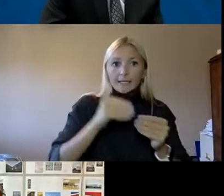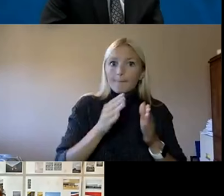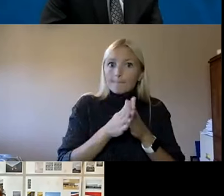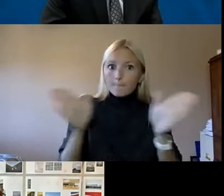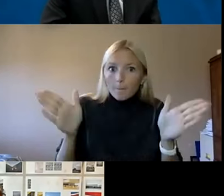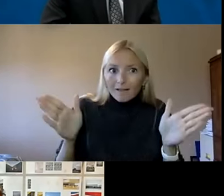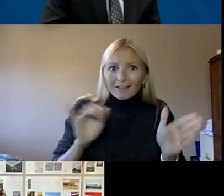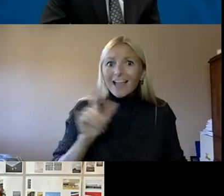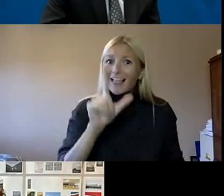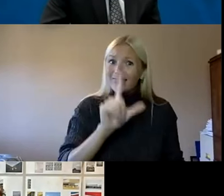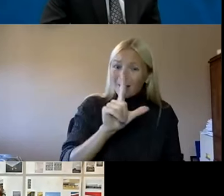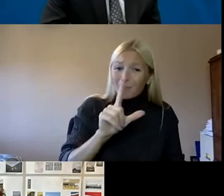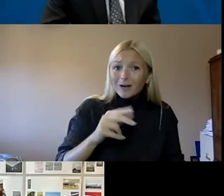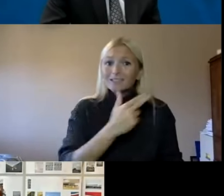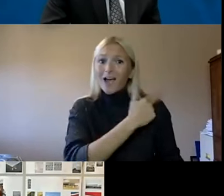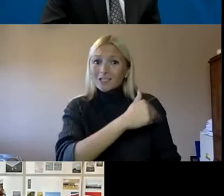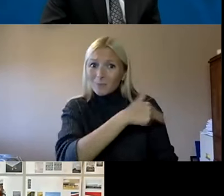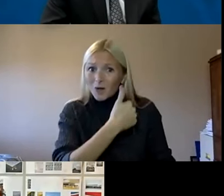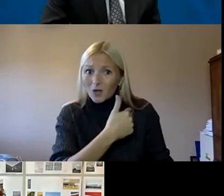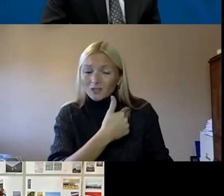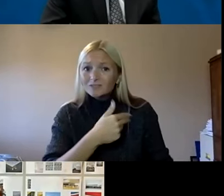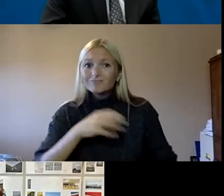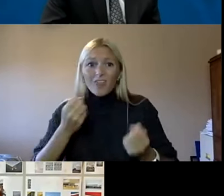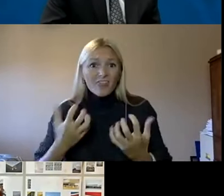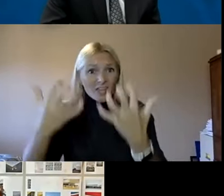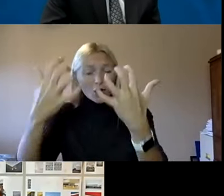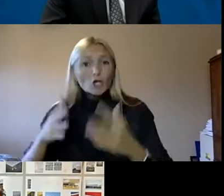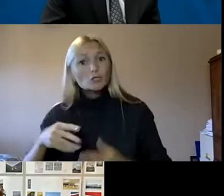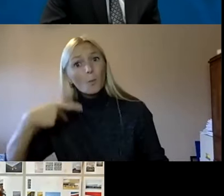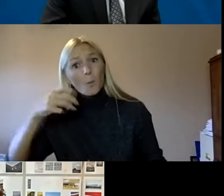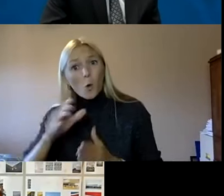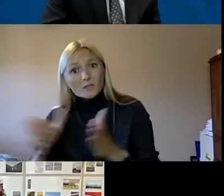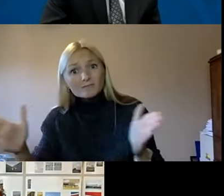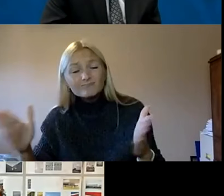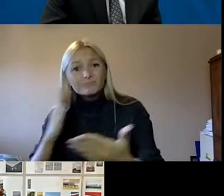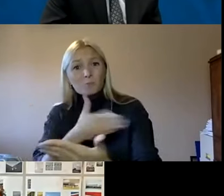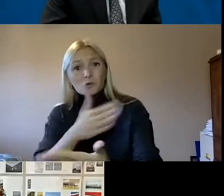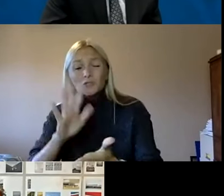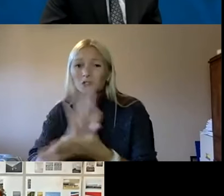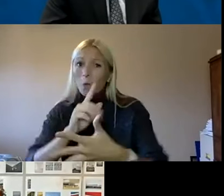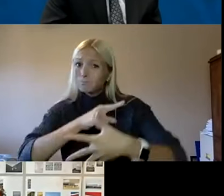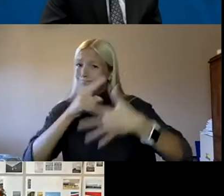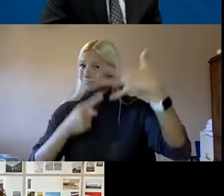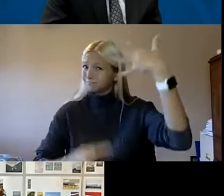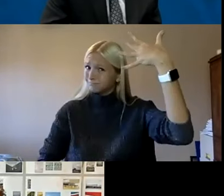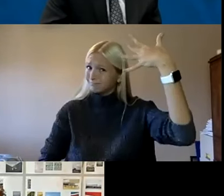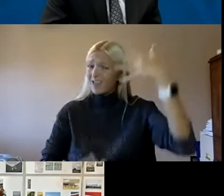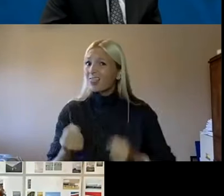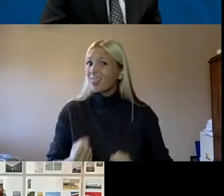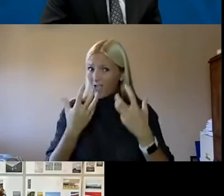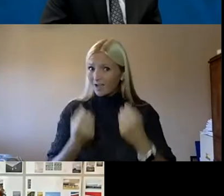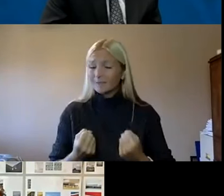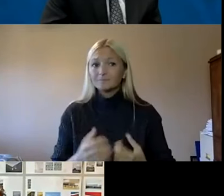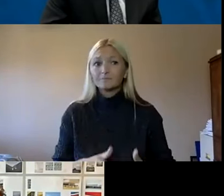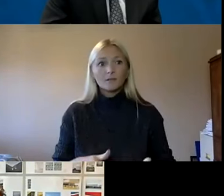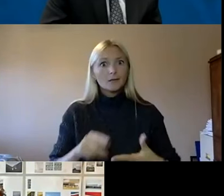like libraries, hospital buildings, theaters, swimming pools, music schools, exhibition halls,